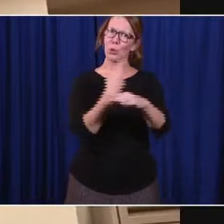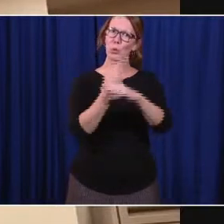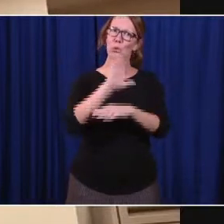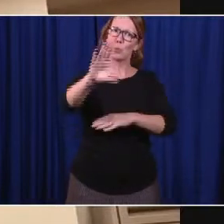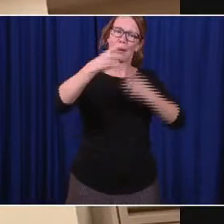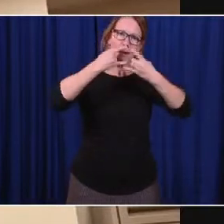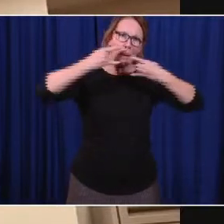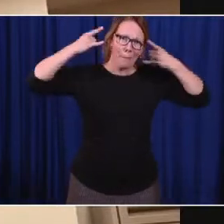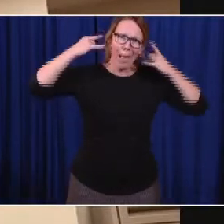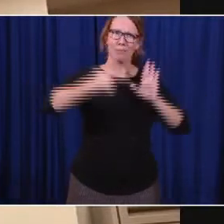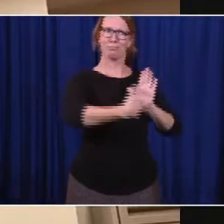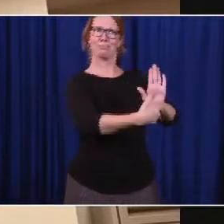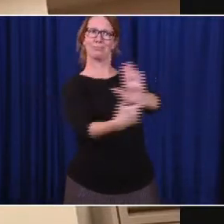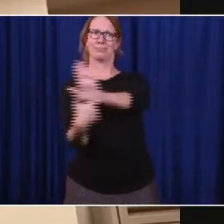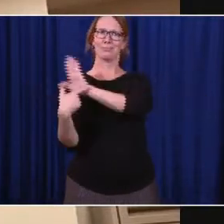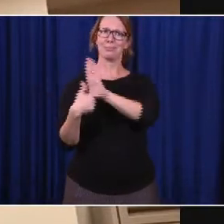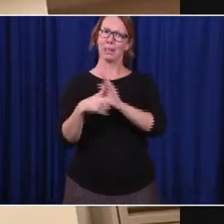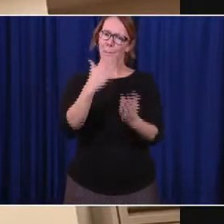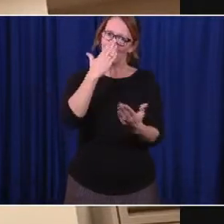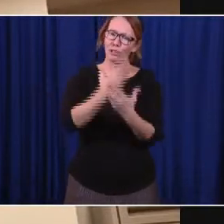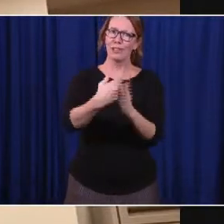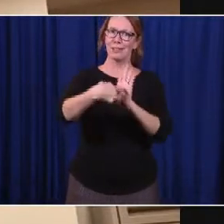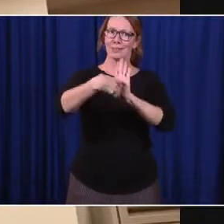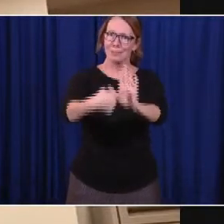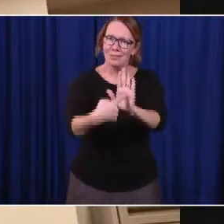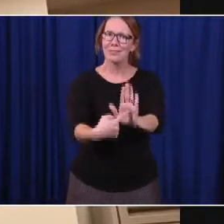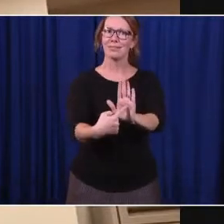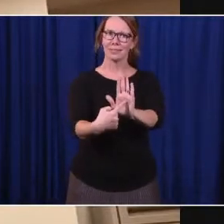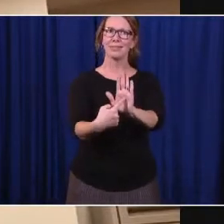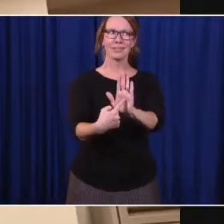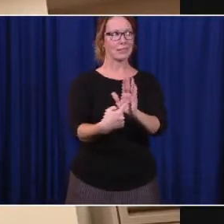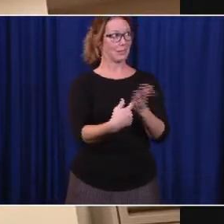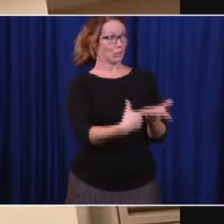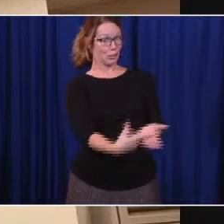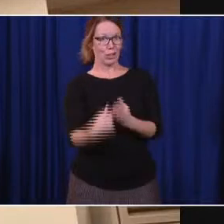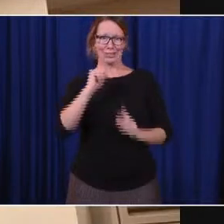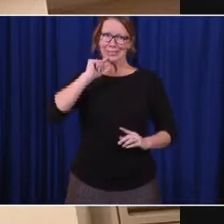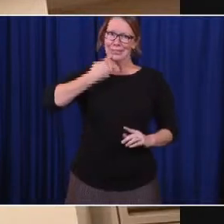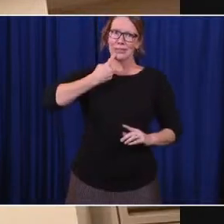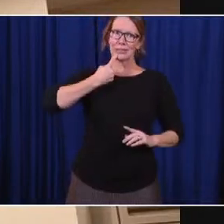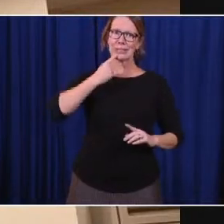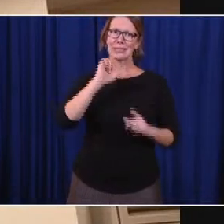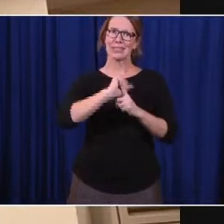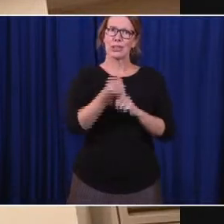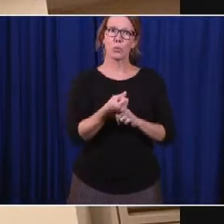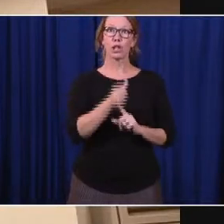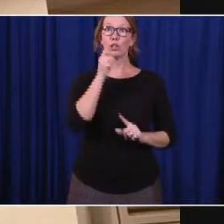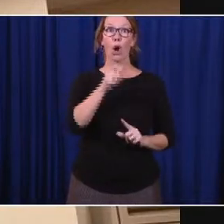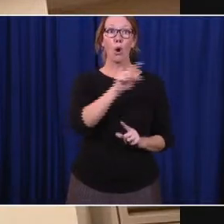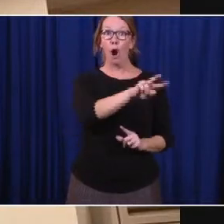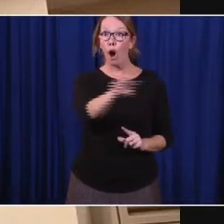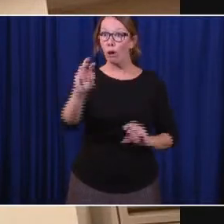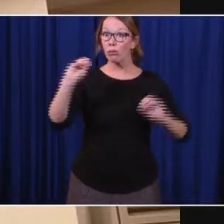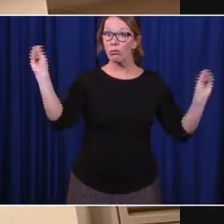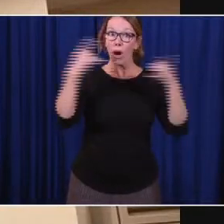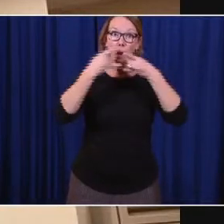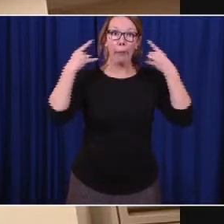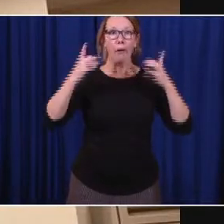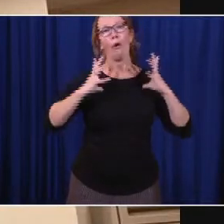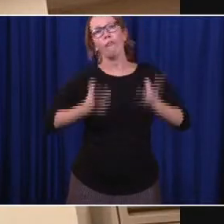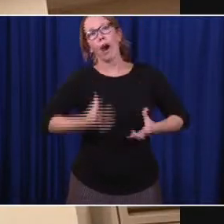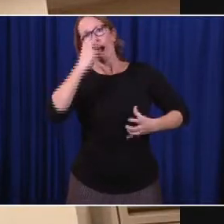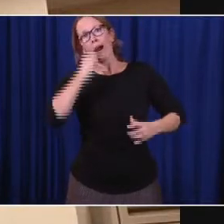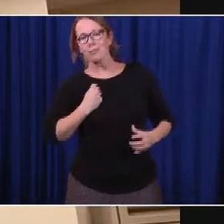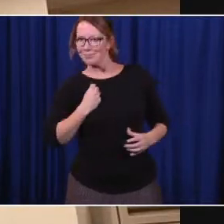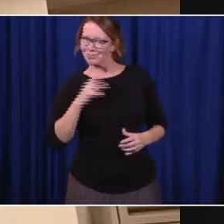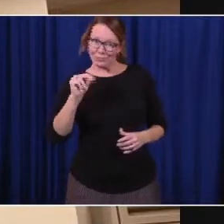are supportive of, what is going on in our system and in our communities, and trying to educate out there